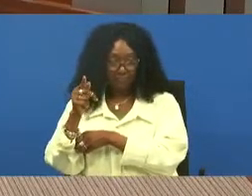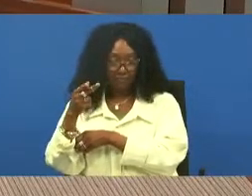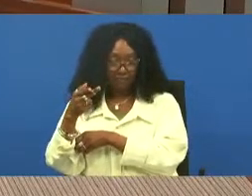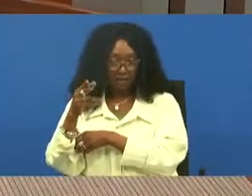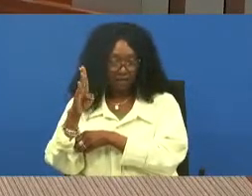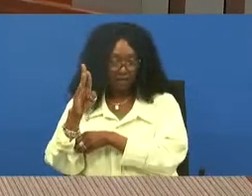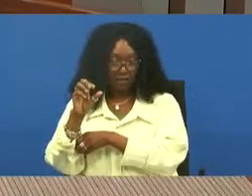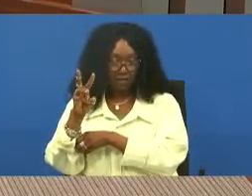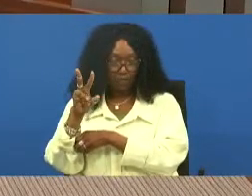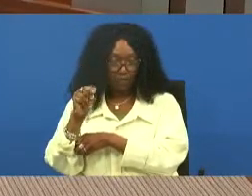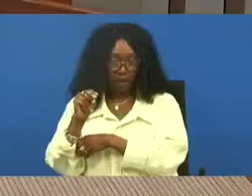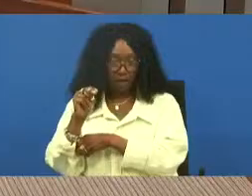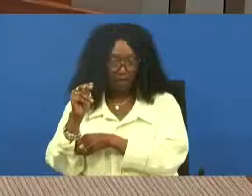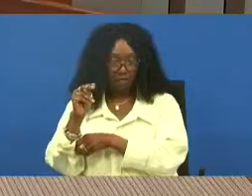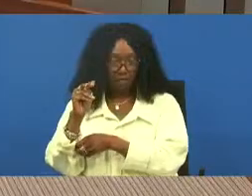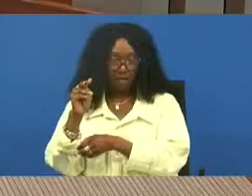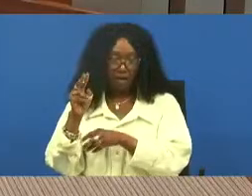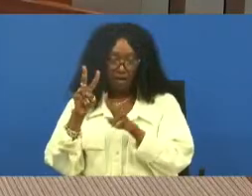value of